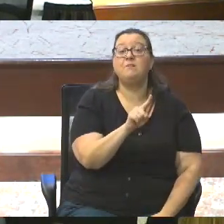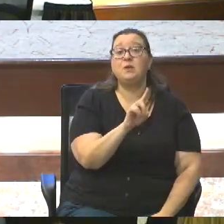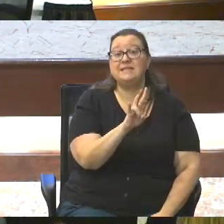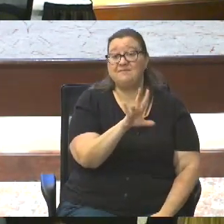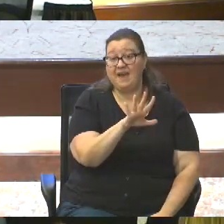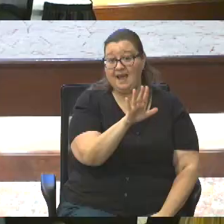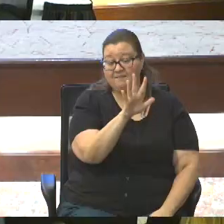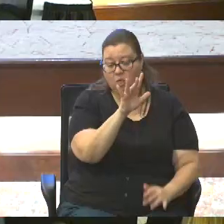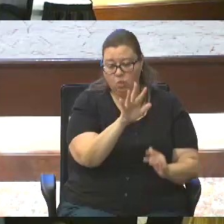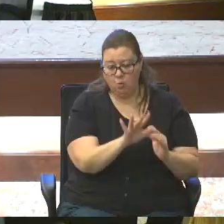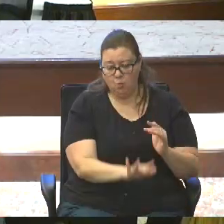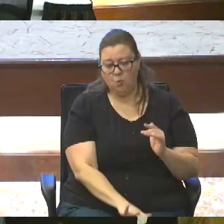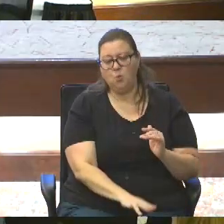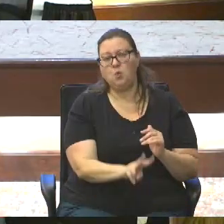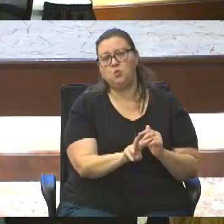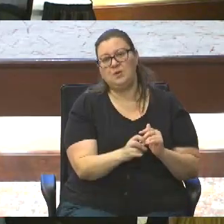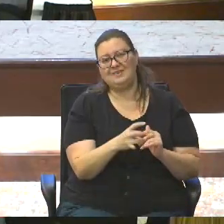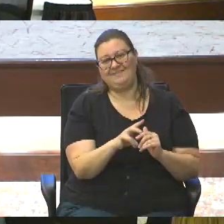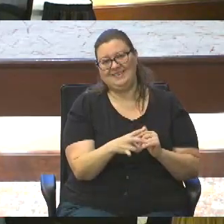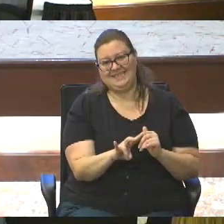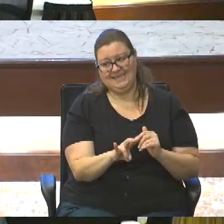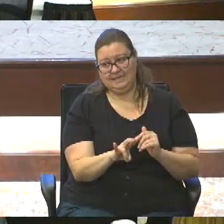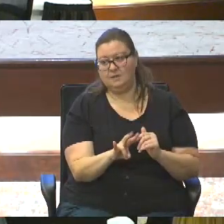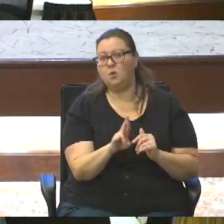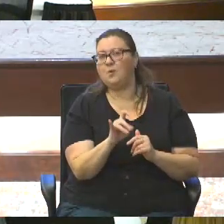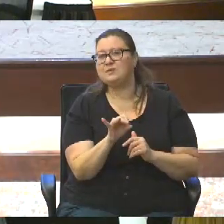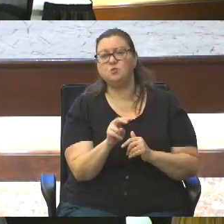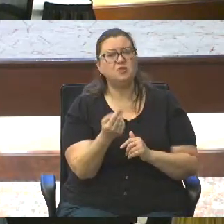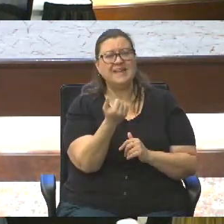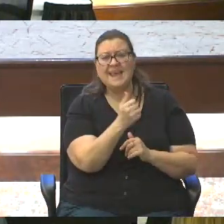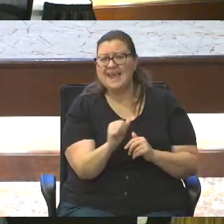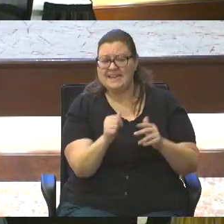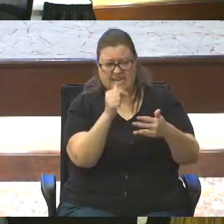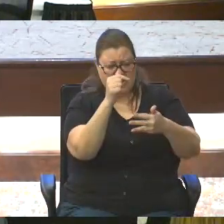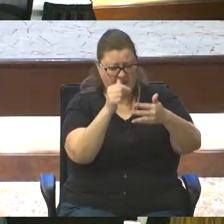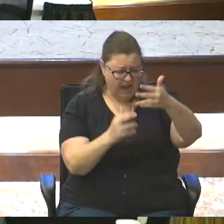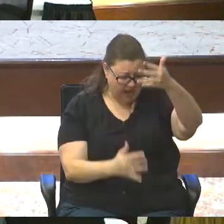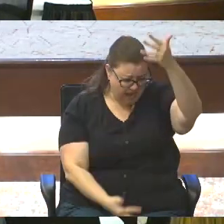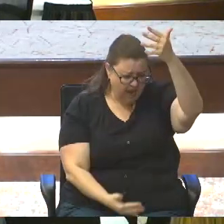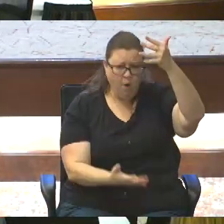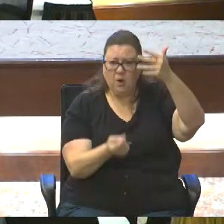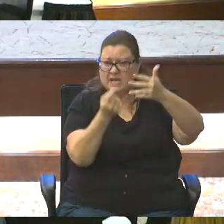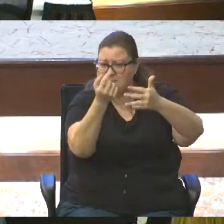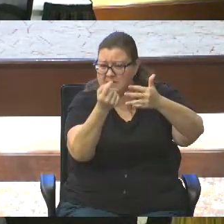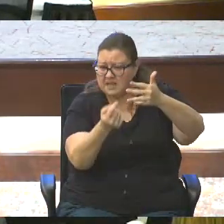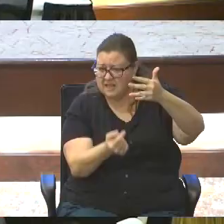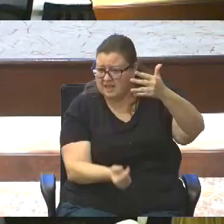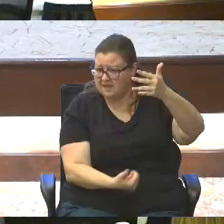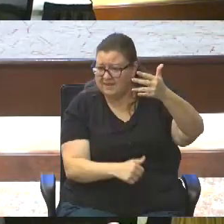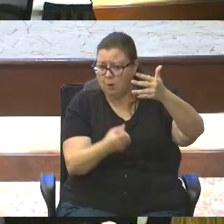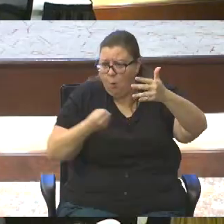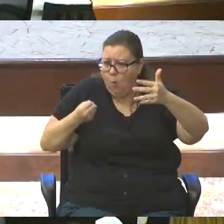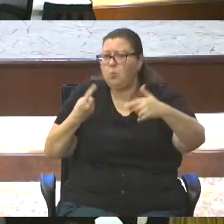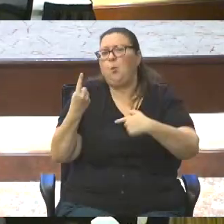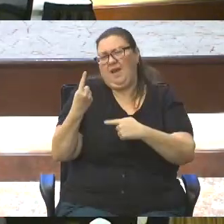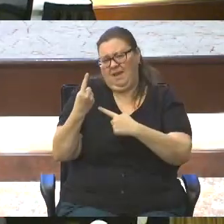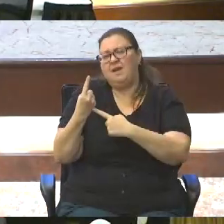resolution 2025-217. Are there any items the council would like to remove from the consent agenda? We do have